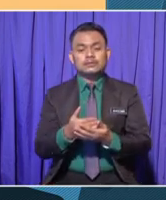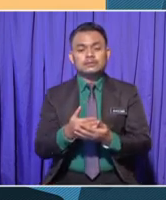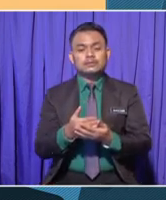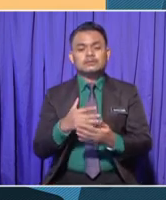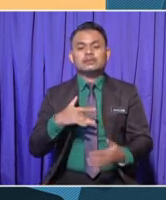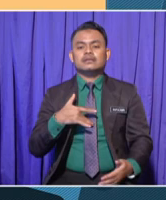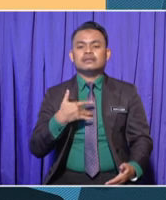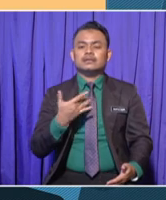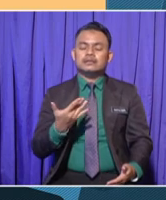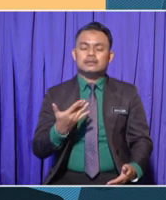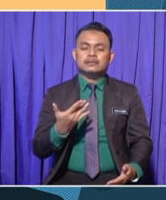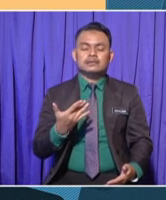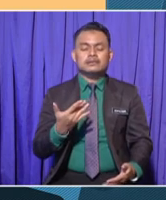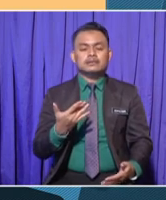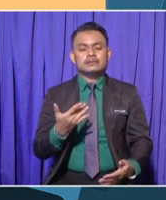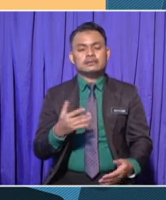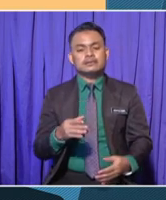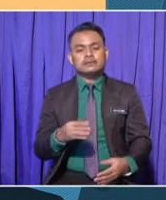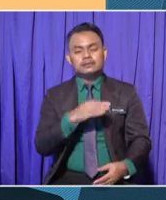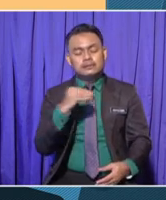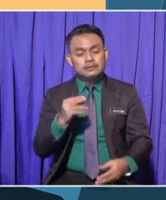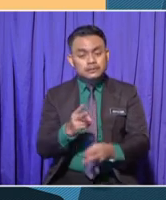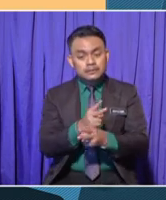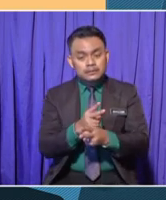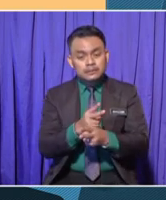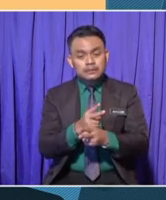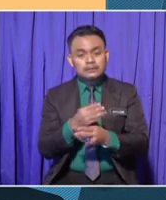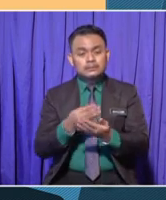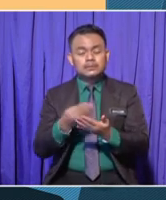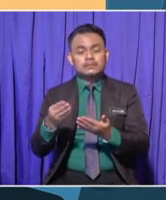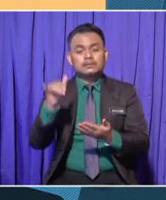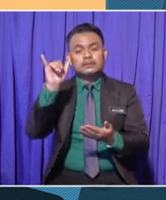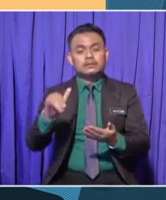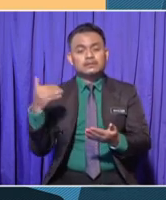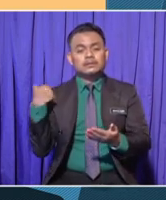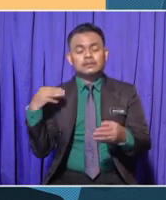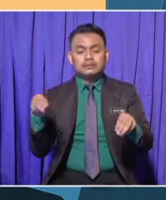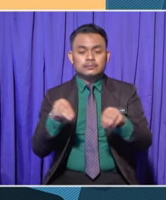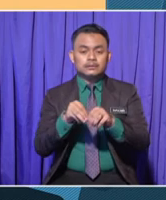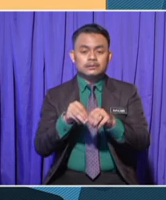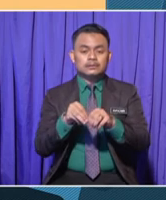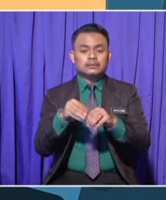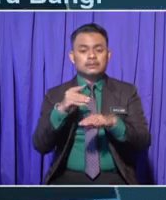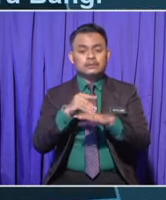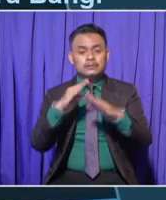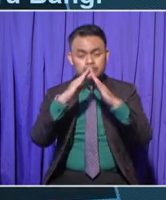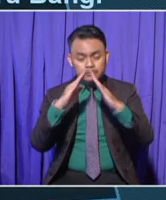and take better care of items that have magnets in your home.